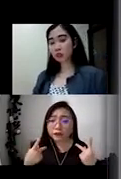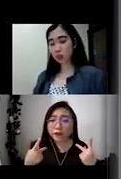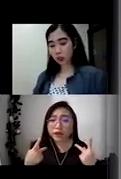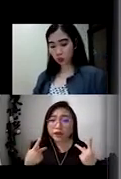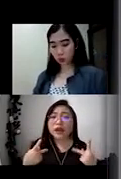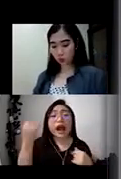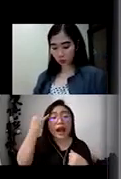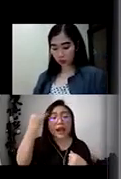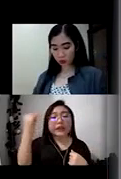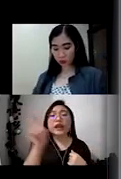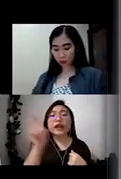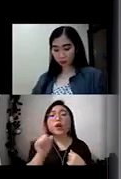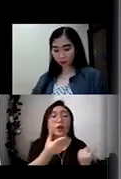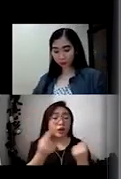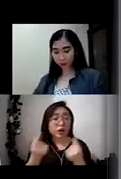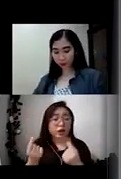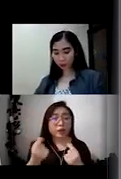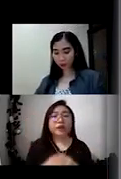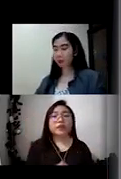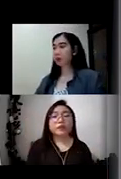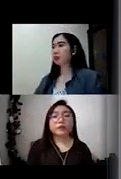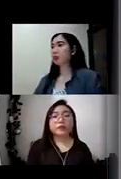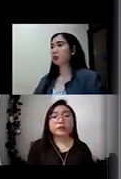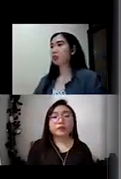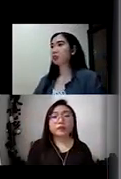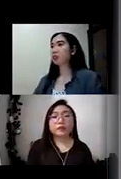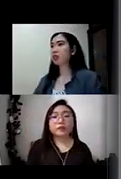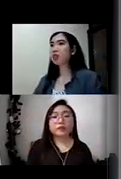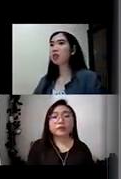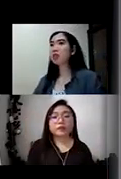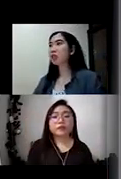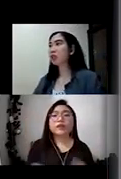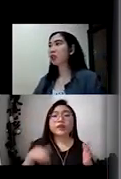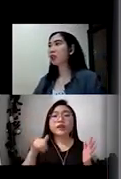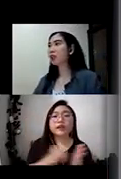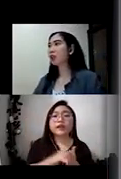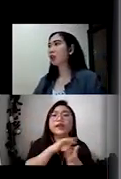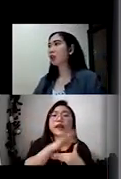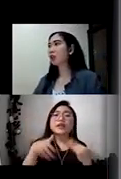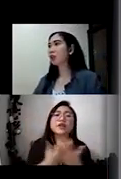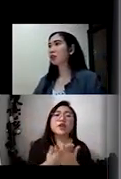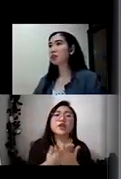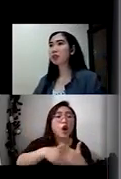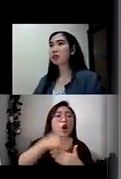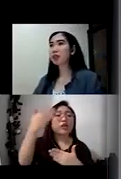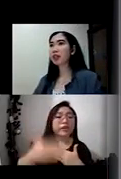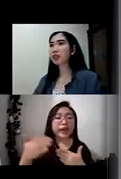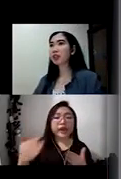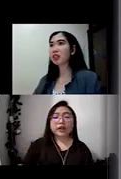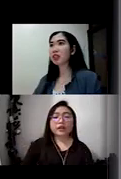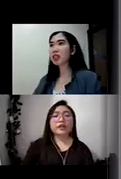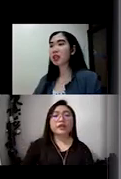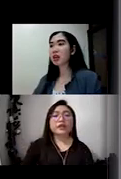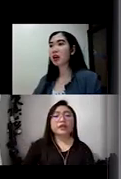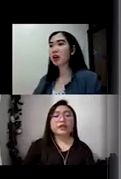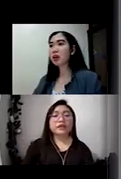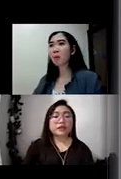idea on what to do. So, that's all. Then, and